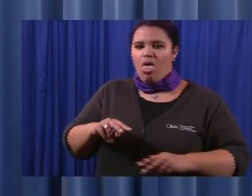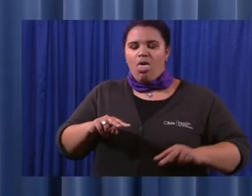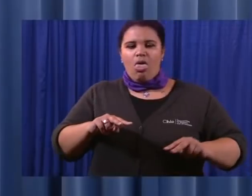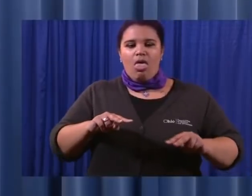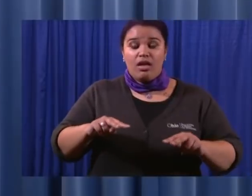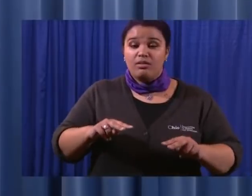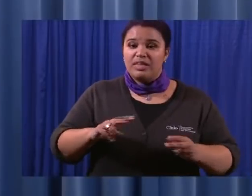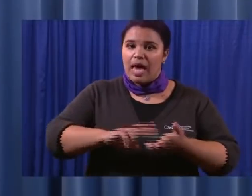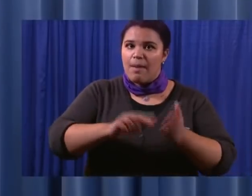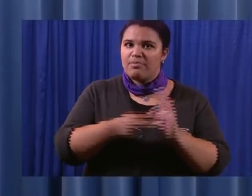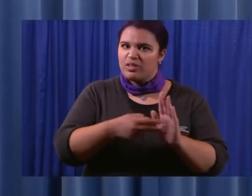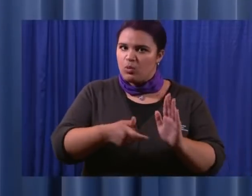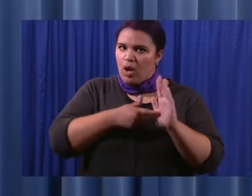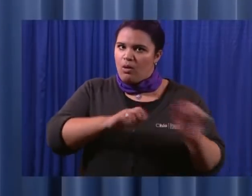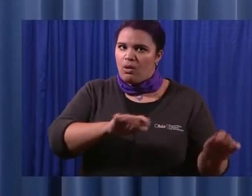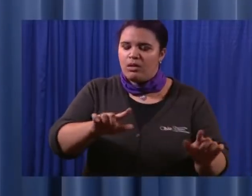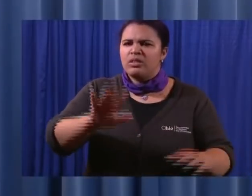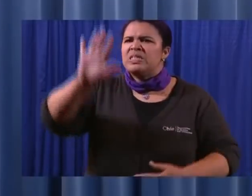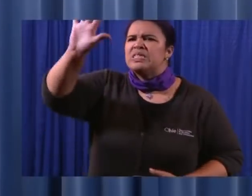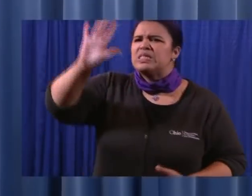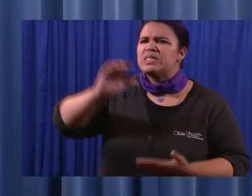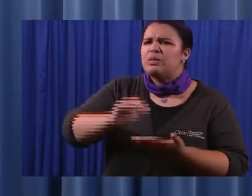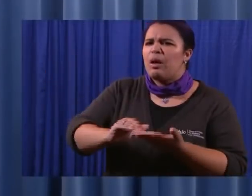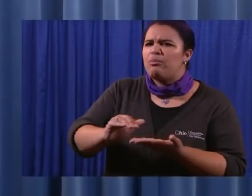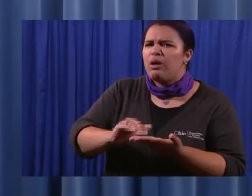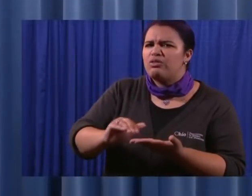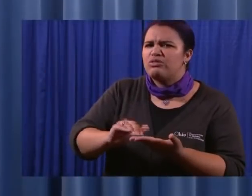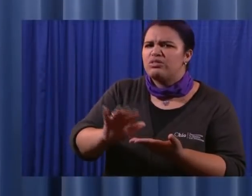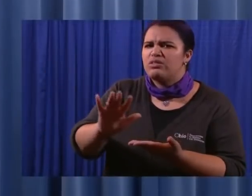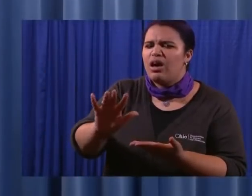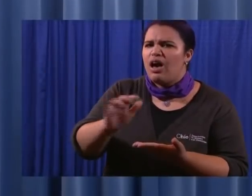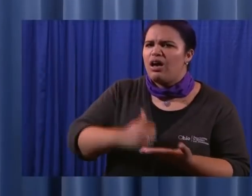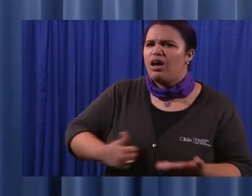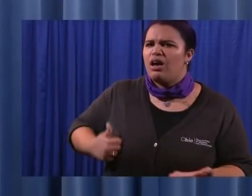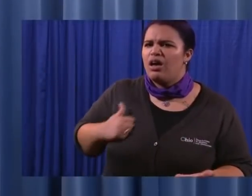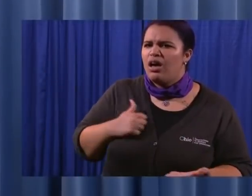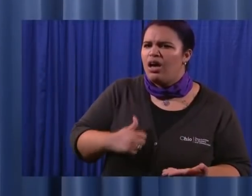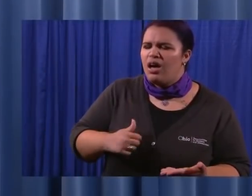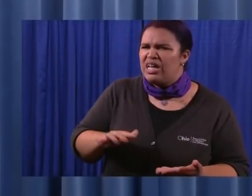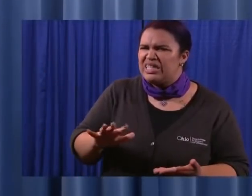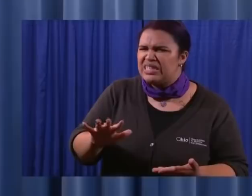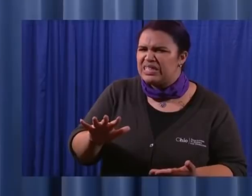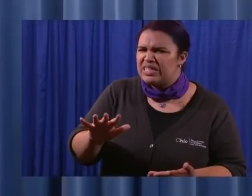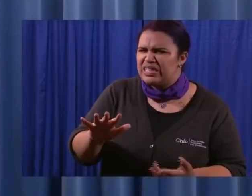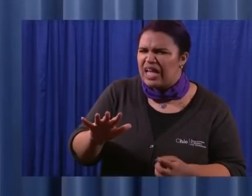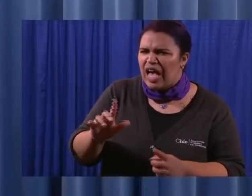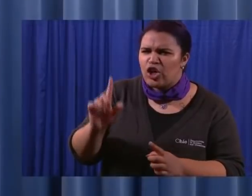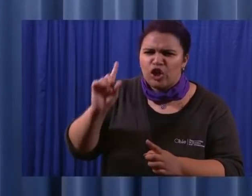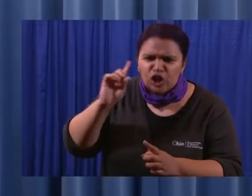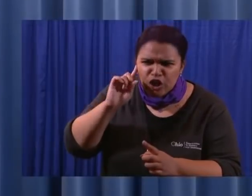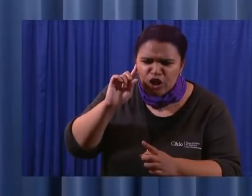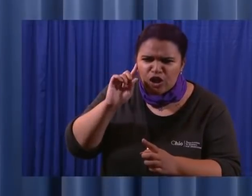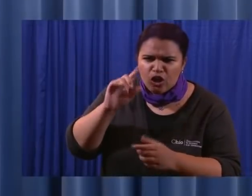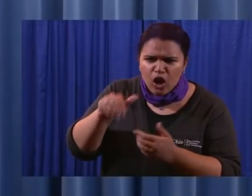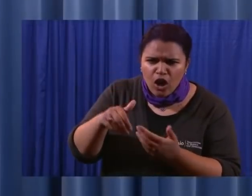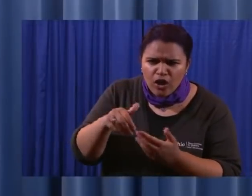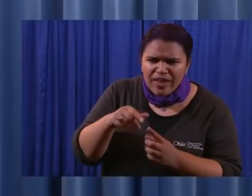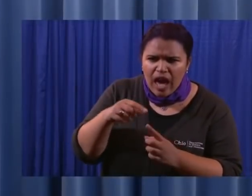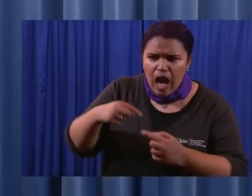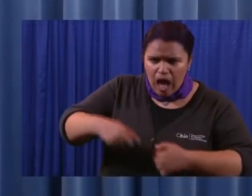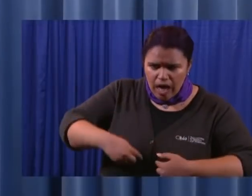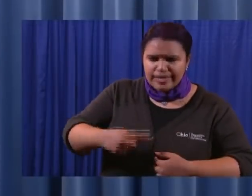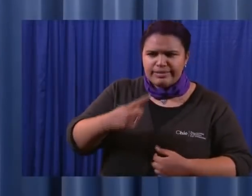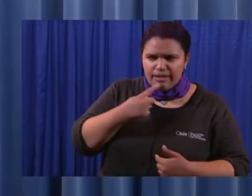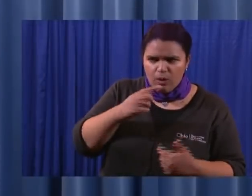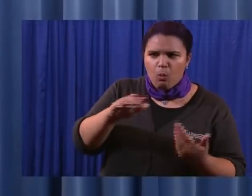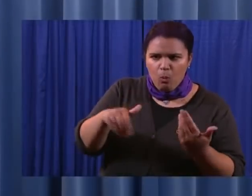anyone? I apologize. I know we got a delay. I got it to the point where you said that all Ohioans, I've said that